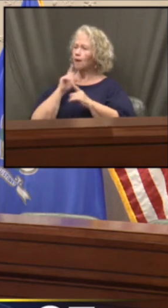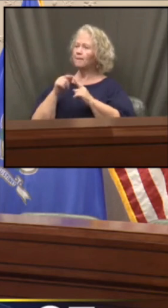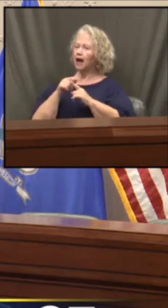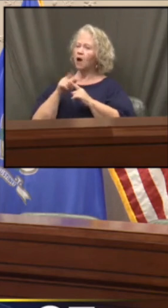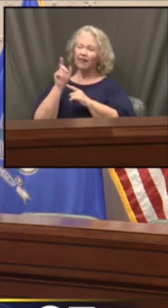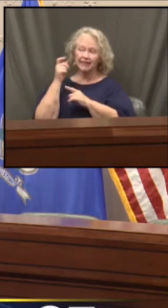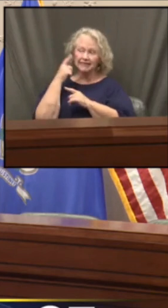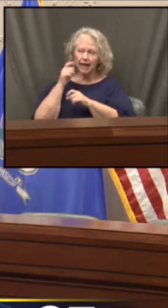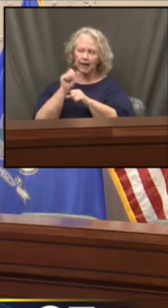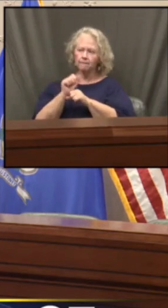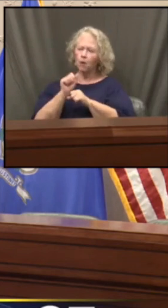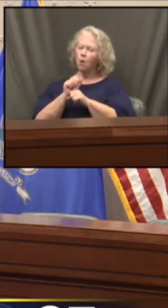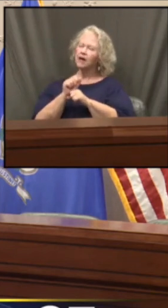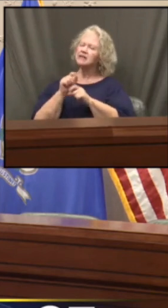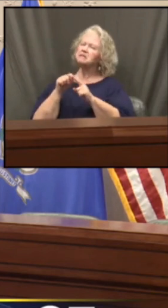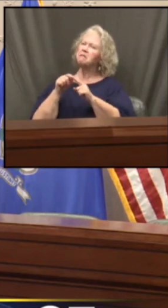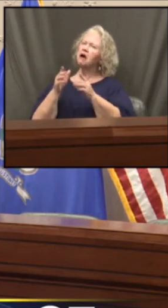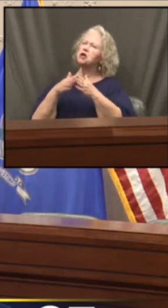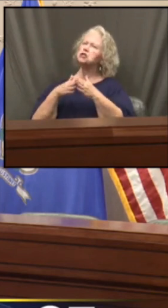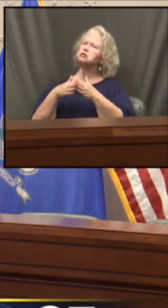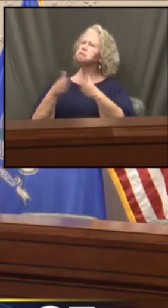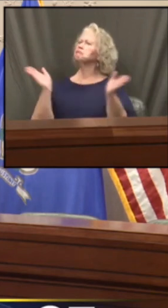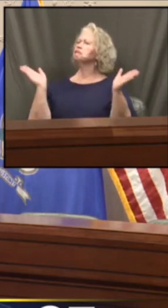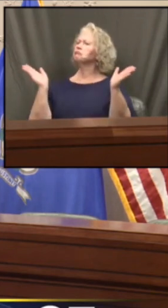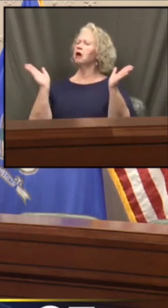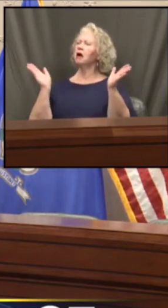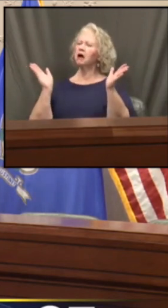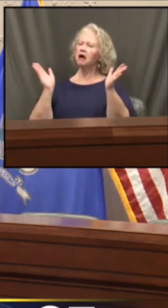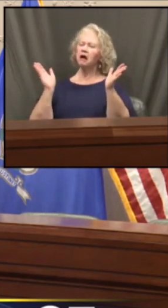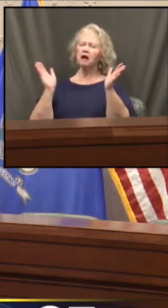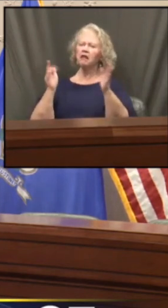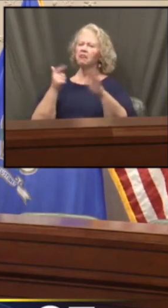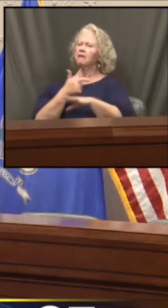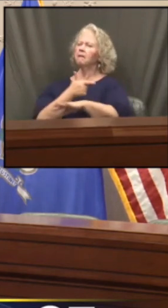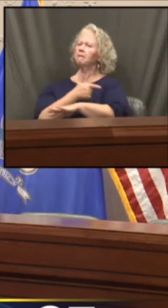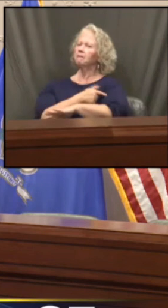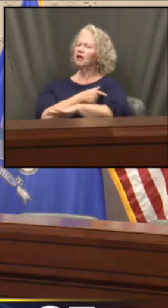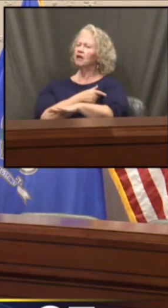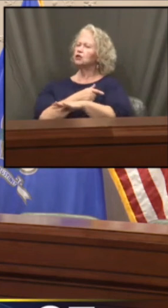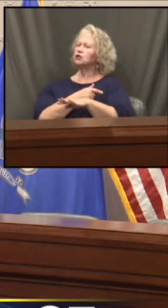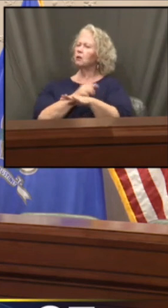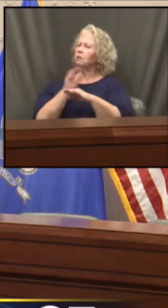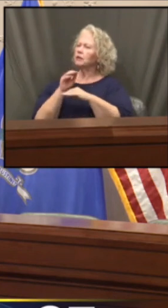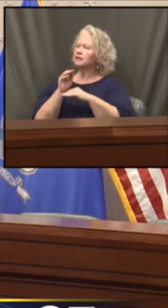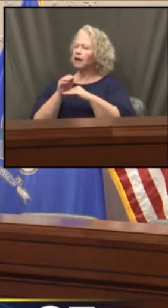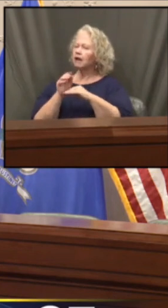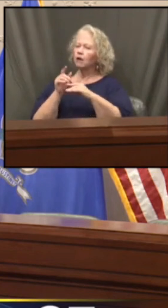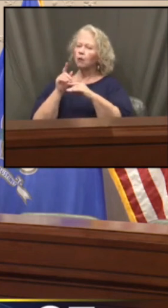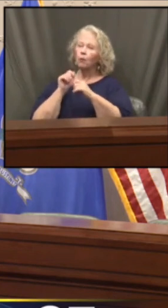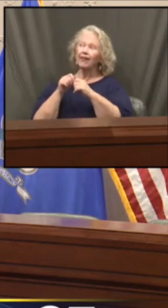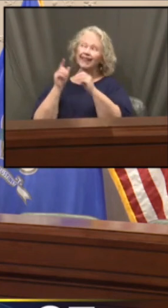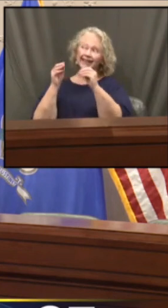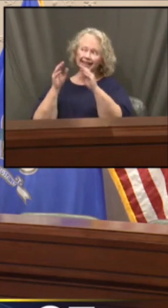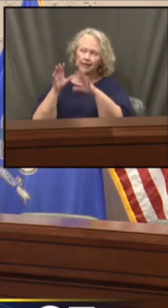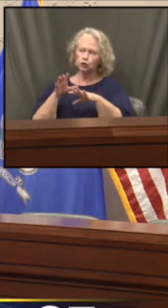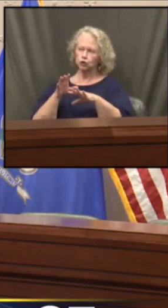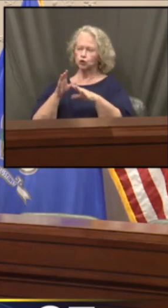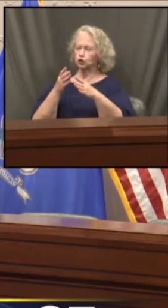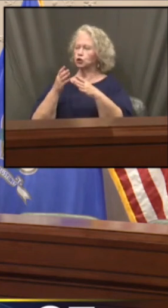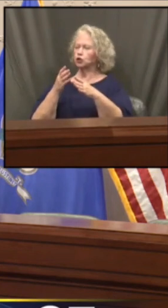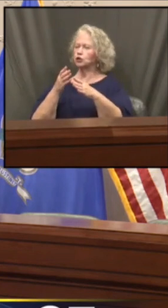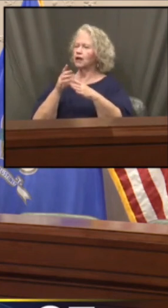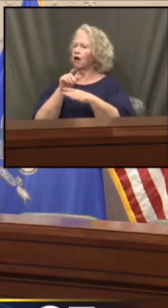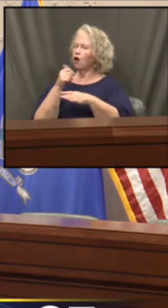best estimate overall regarding vaccination rates among teachers as well as state